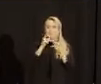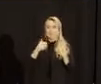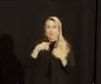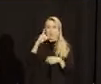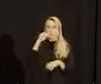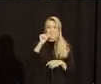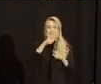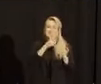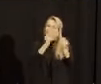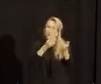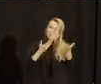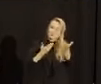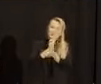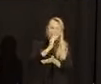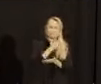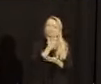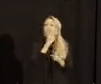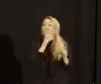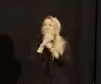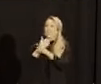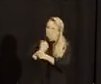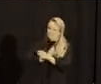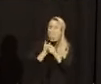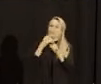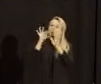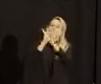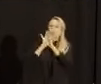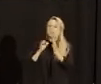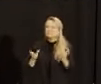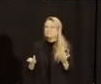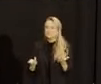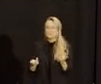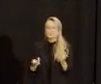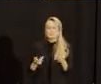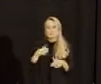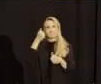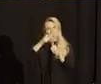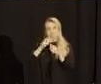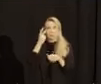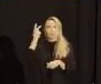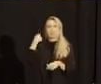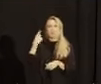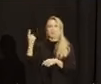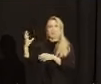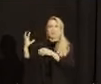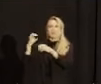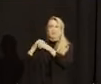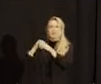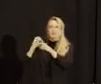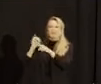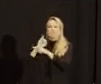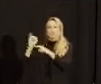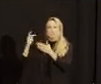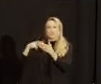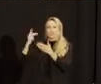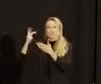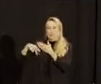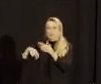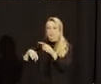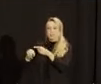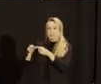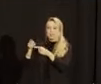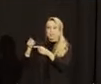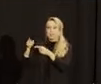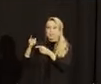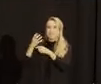make choices. There was a young man several years ago that was actually part of Maria's internship program before she was over at AAPD, and he had gotten a